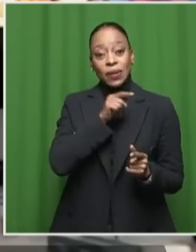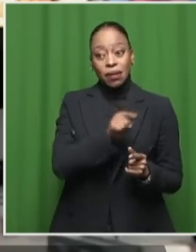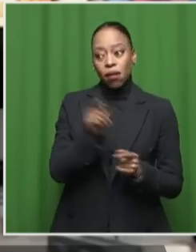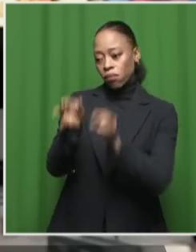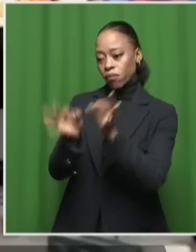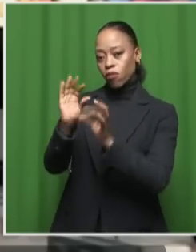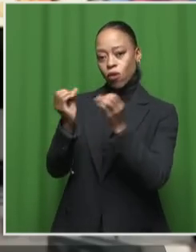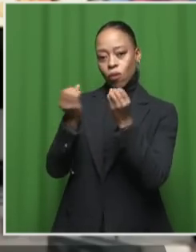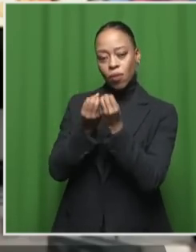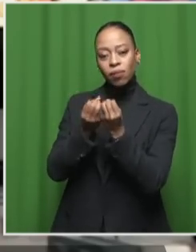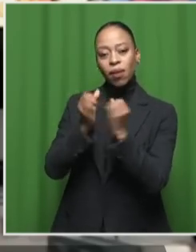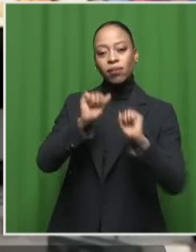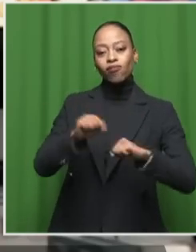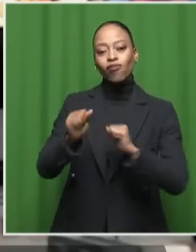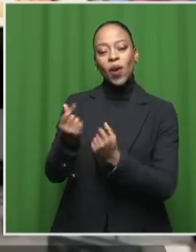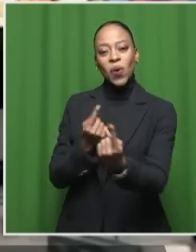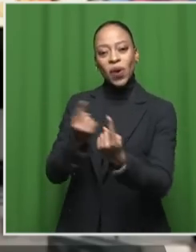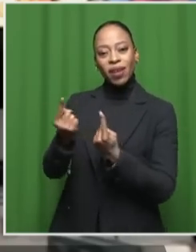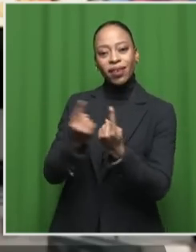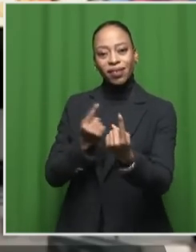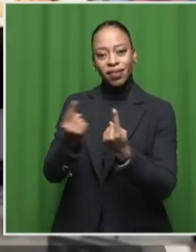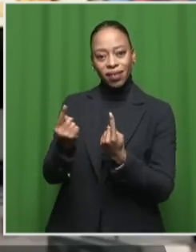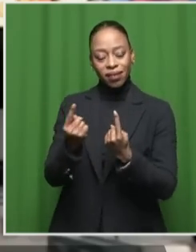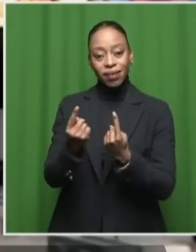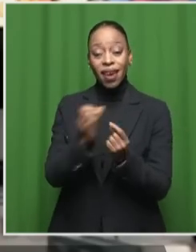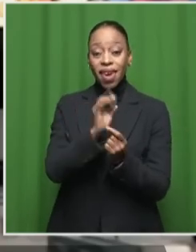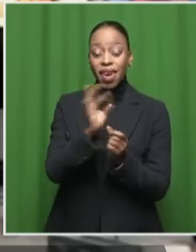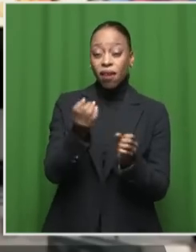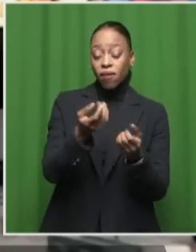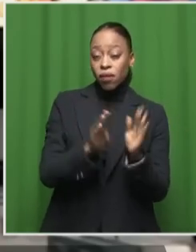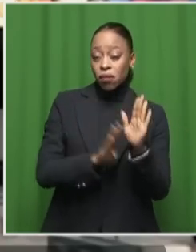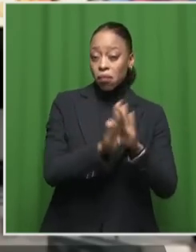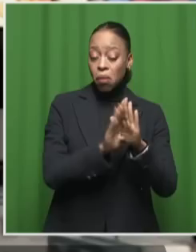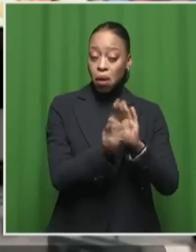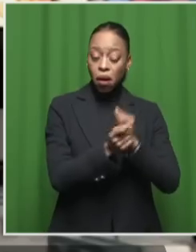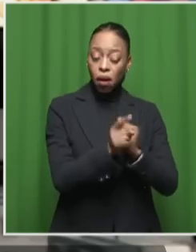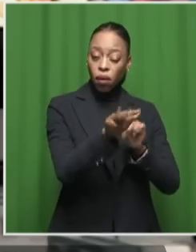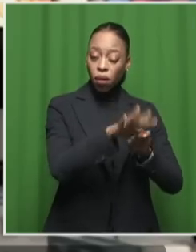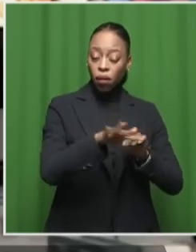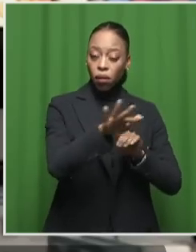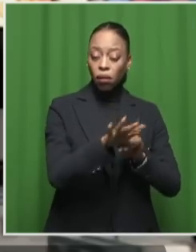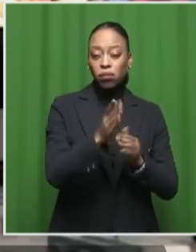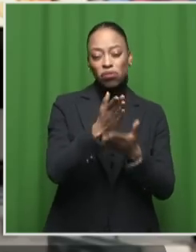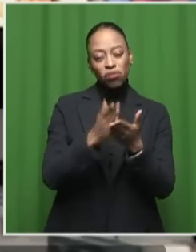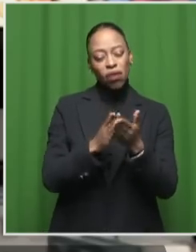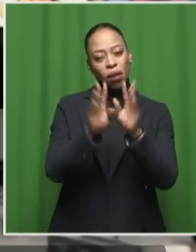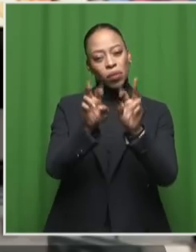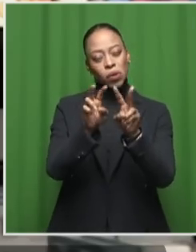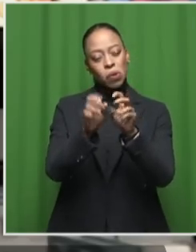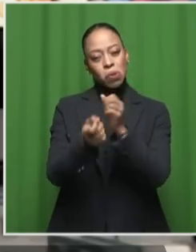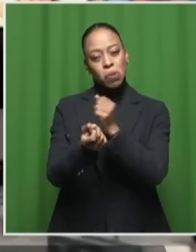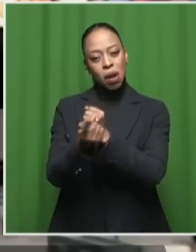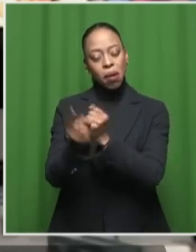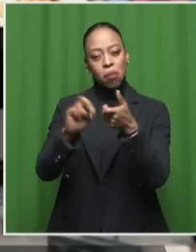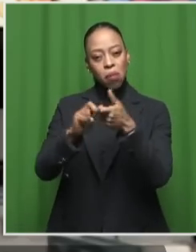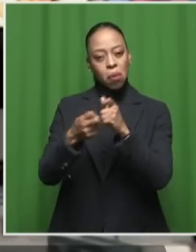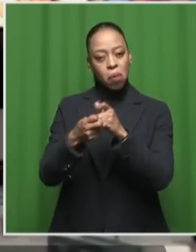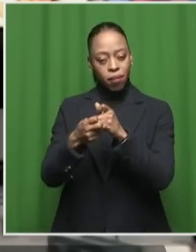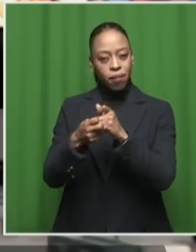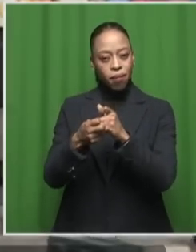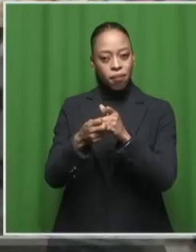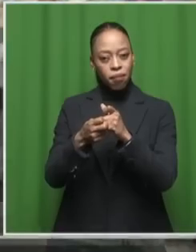to find each other. I think that once there's work in those areas, then other issues about which there